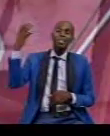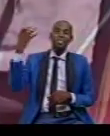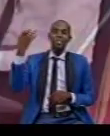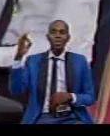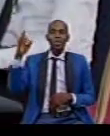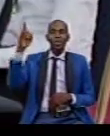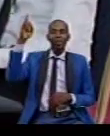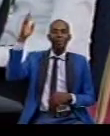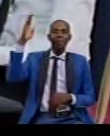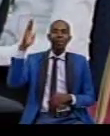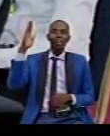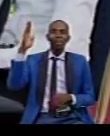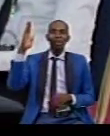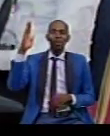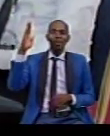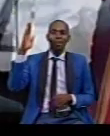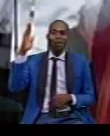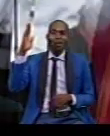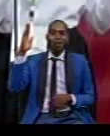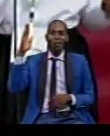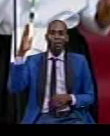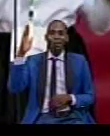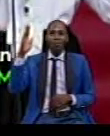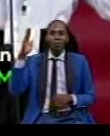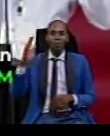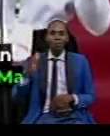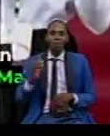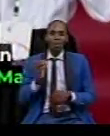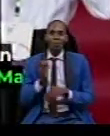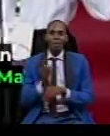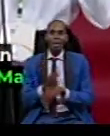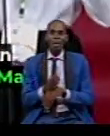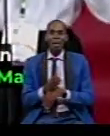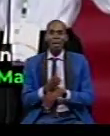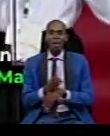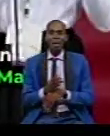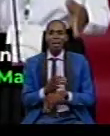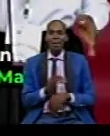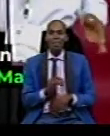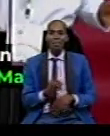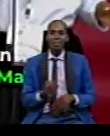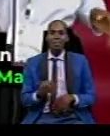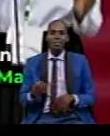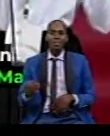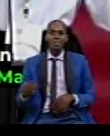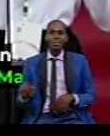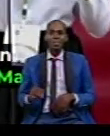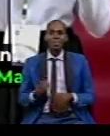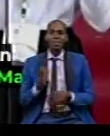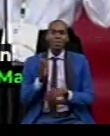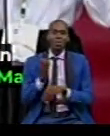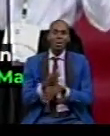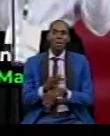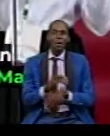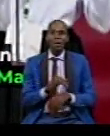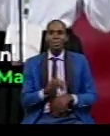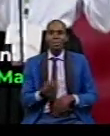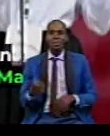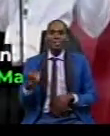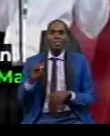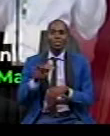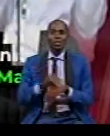And if you have completed your own section of the counseling, kindly